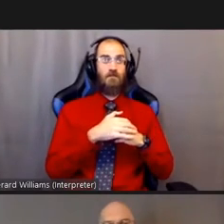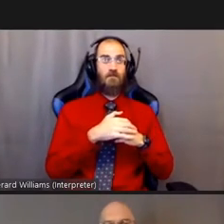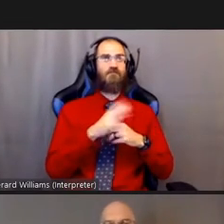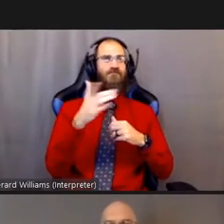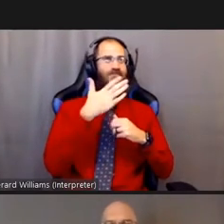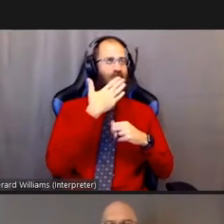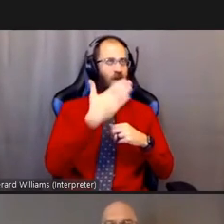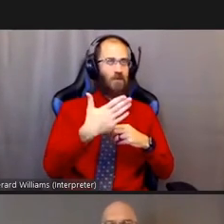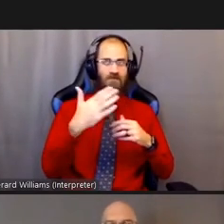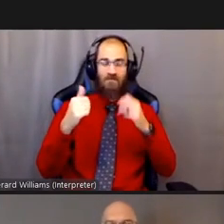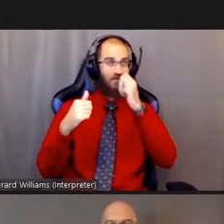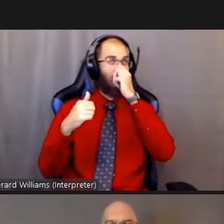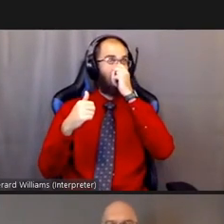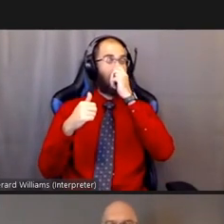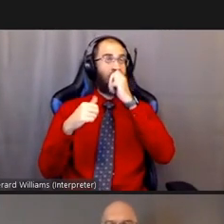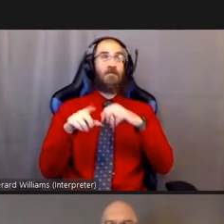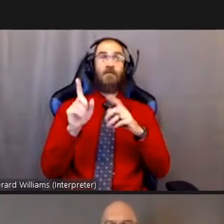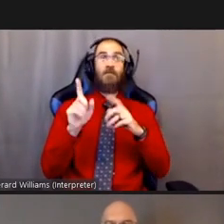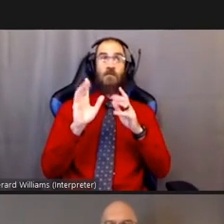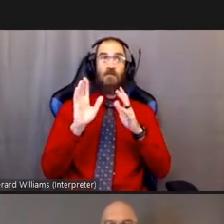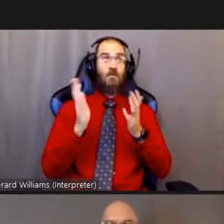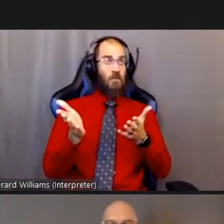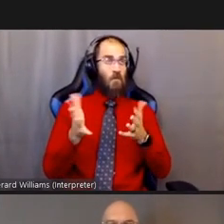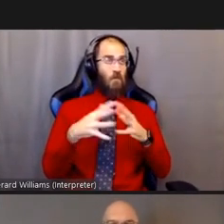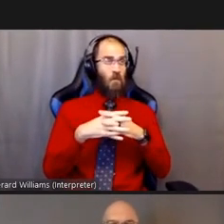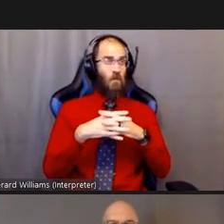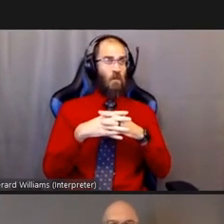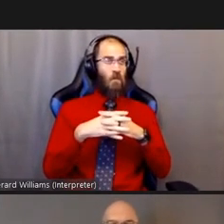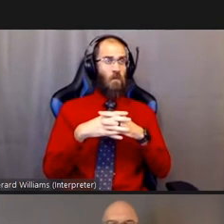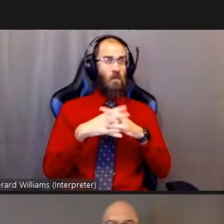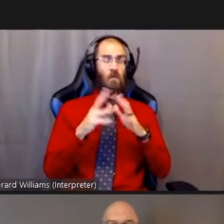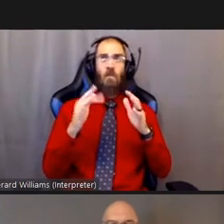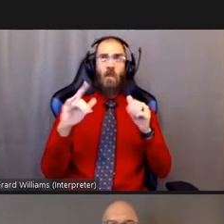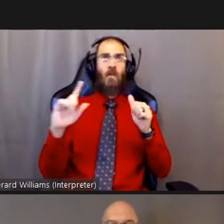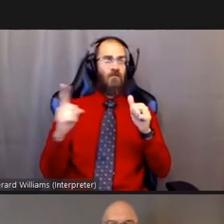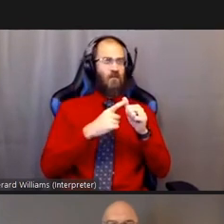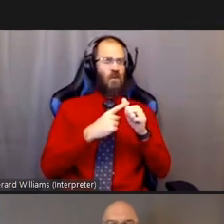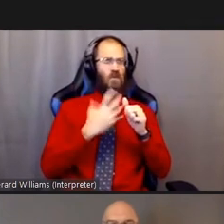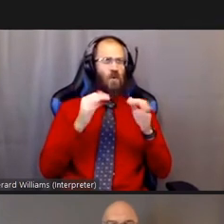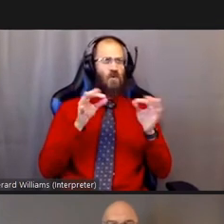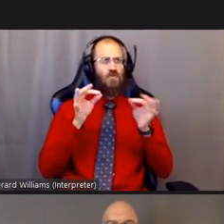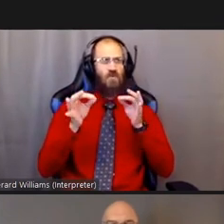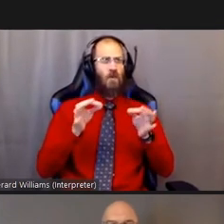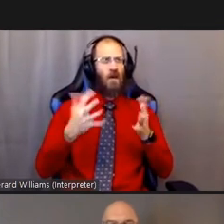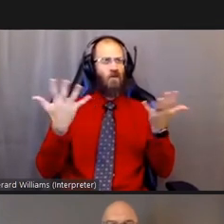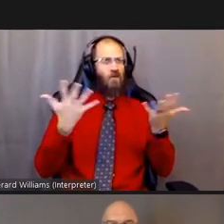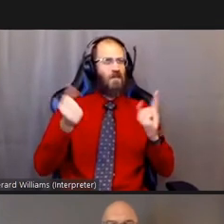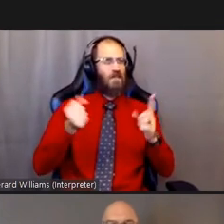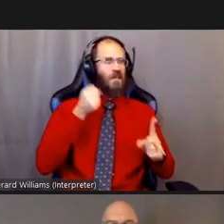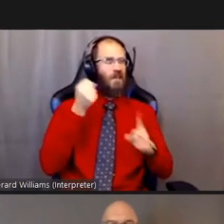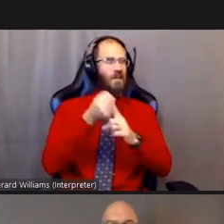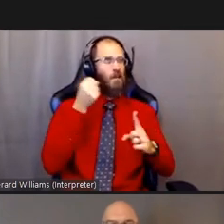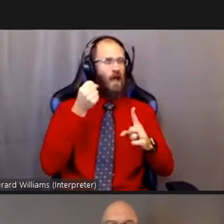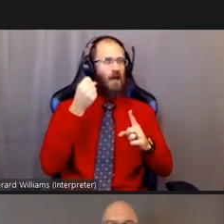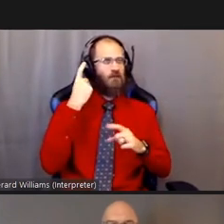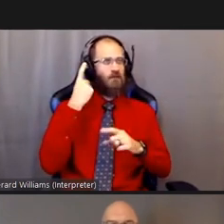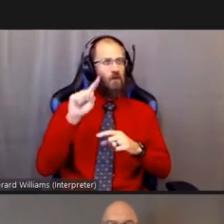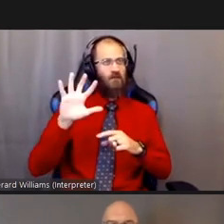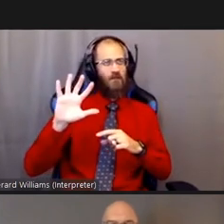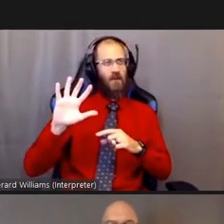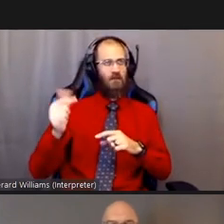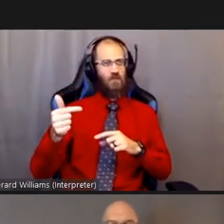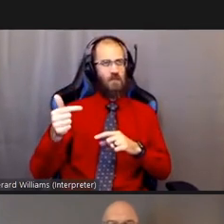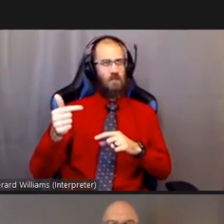thank you so much. So I wanted to start out by talking about what are the impacts of 5G. And it's not